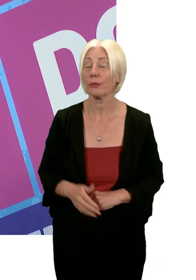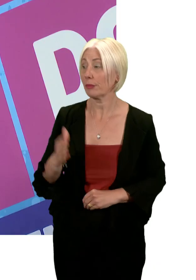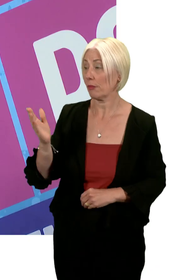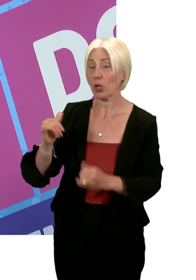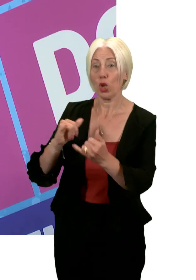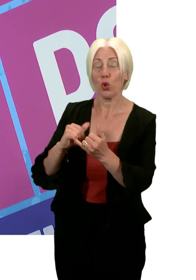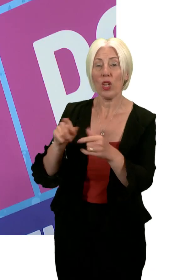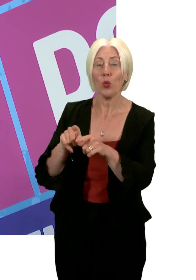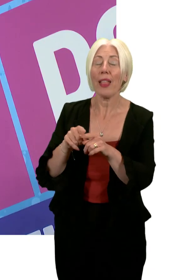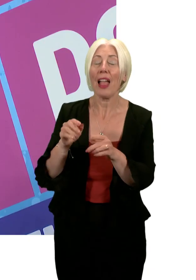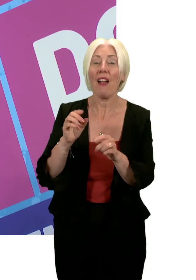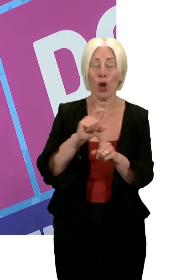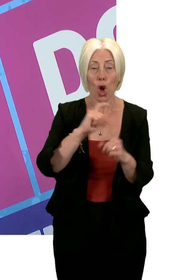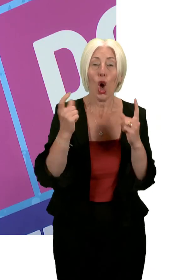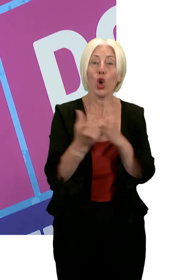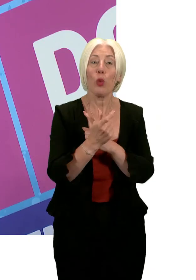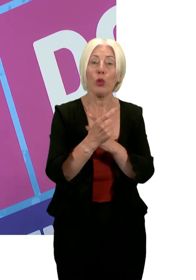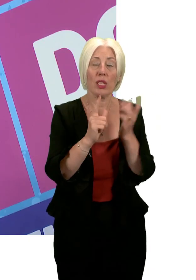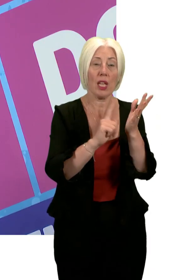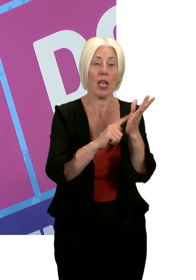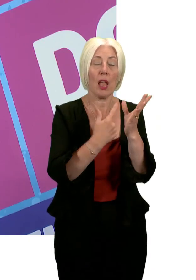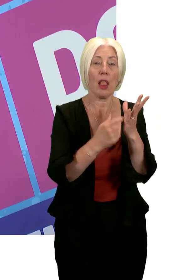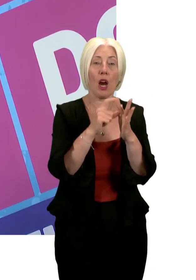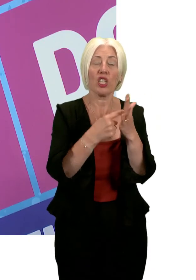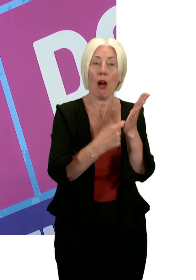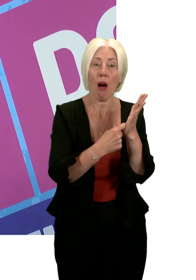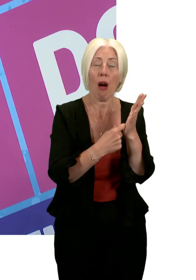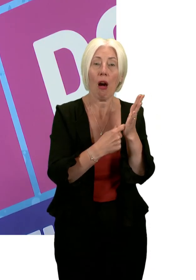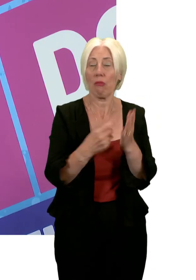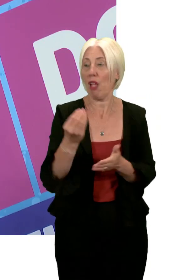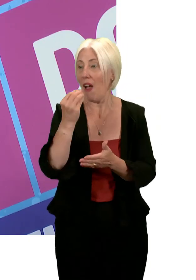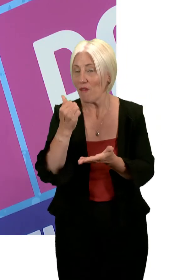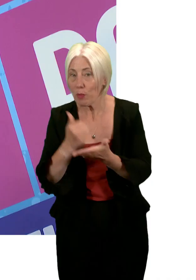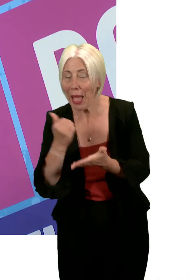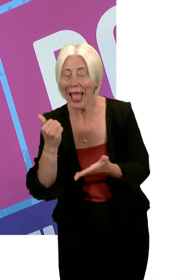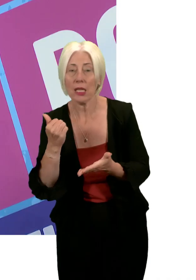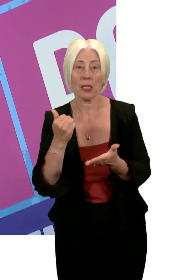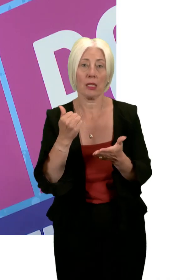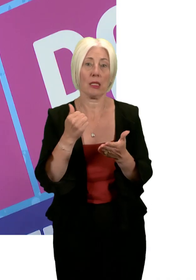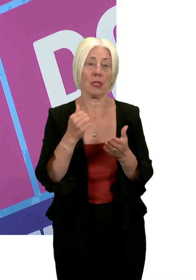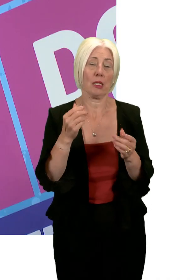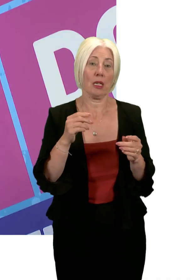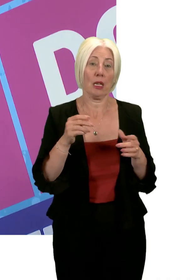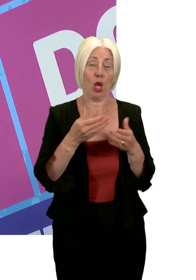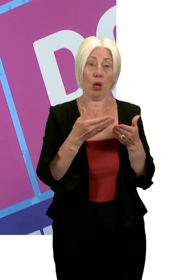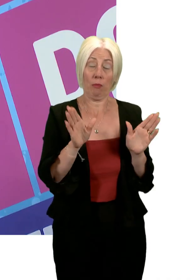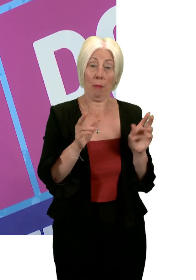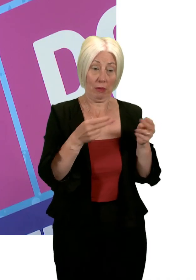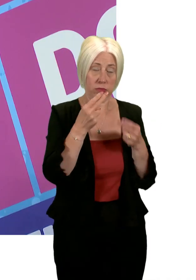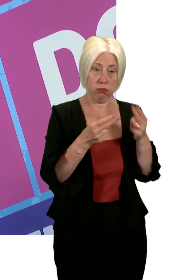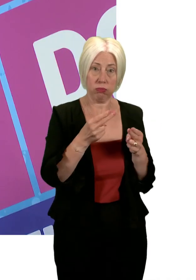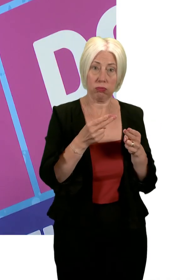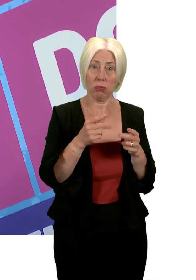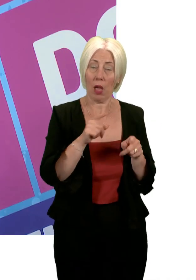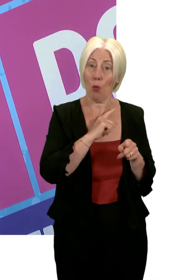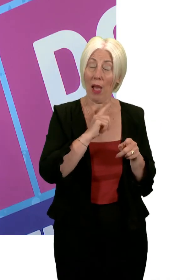community larders, food banks, public diners, these are things that have popped up because of poverty, because of austerity imposed on